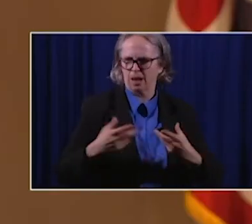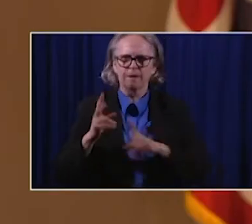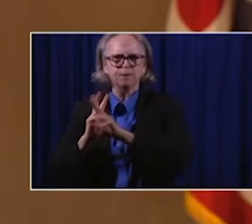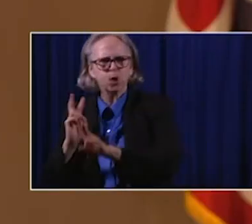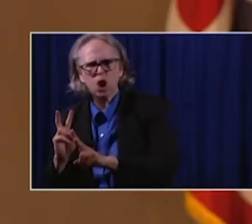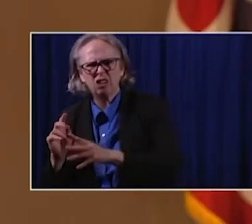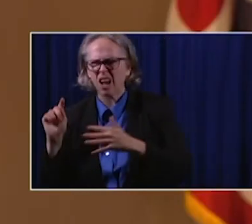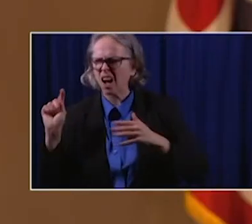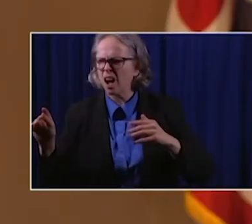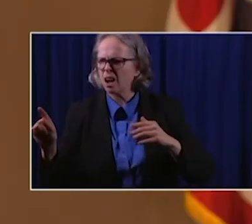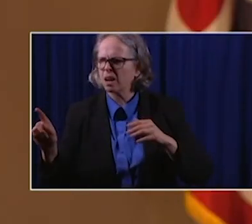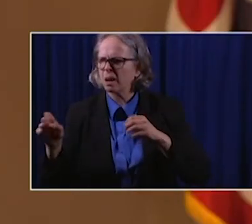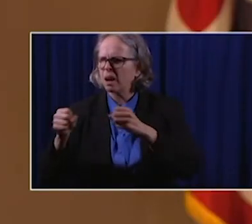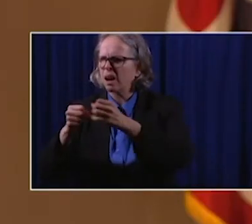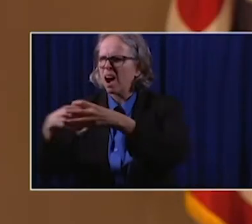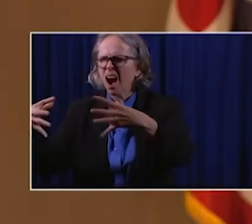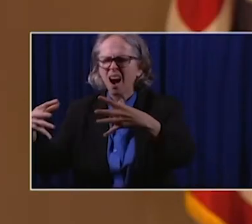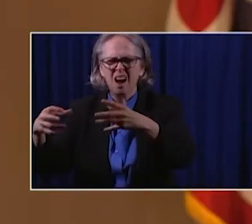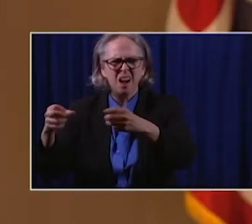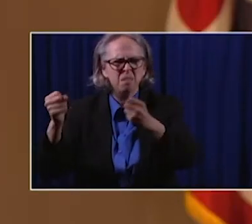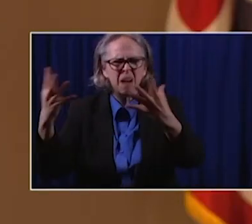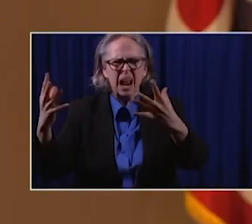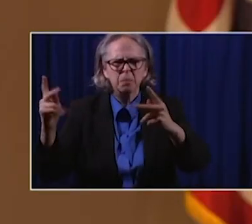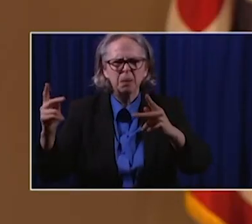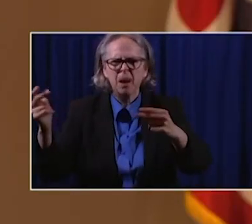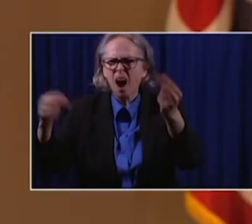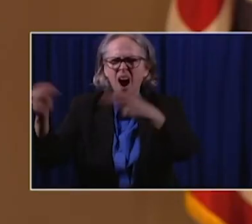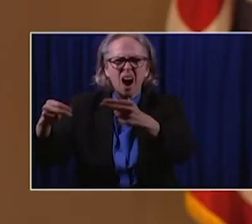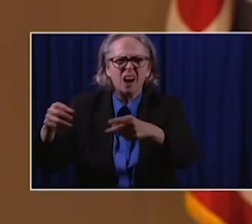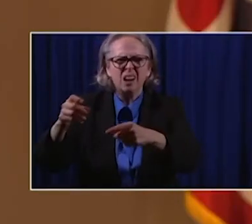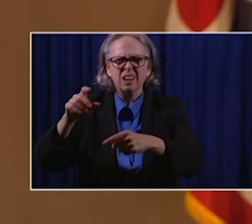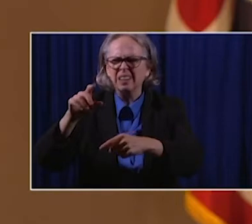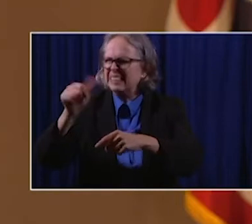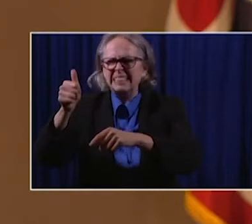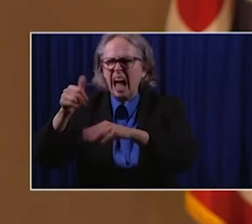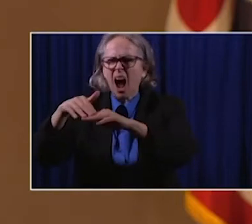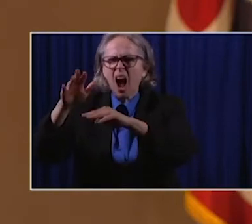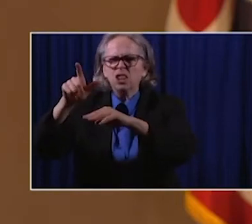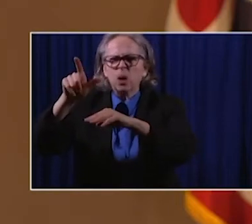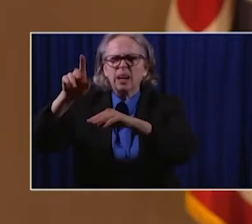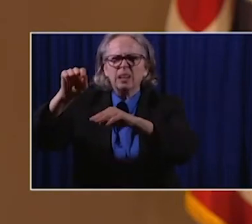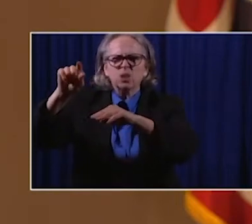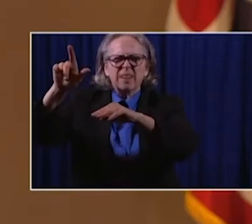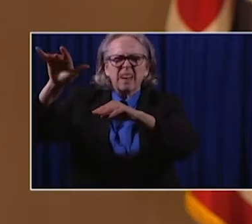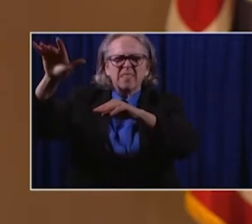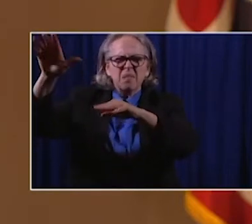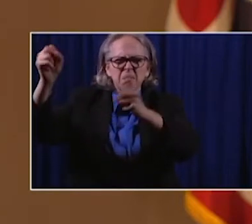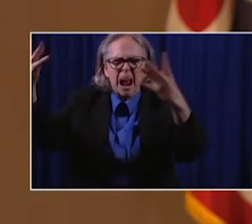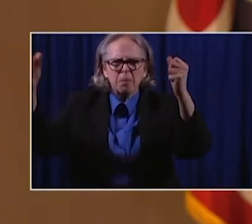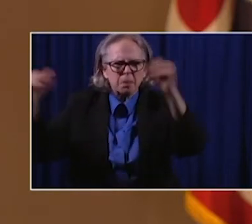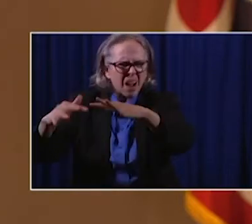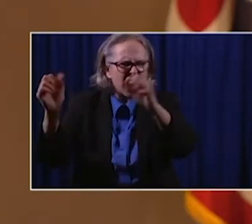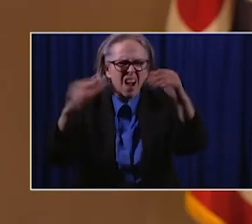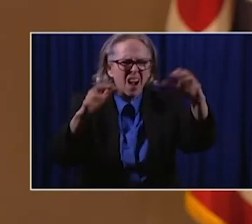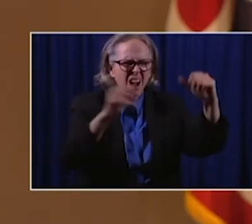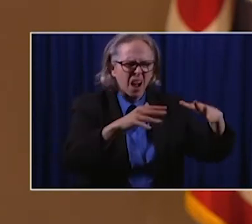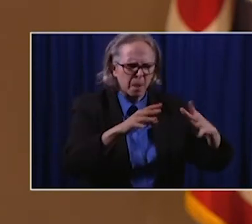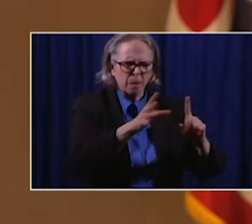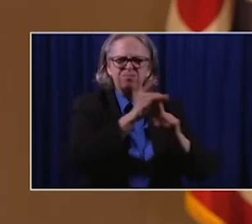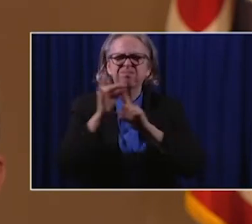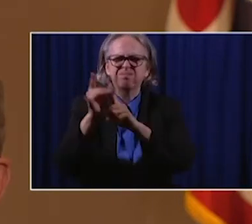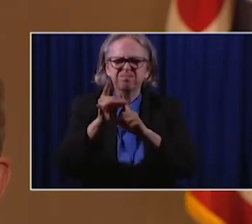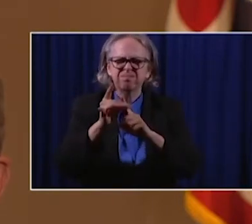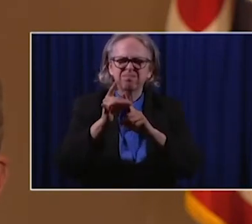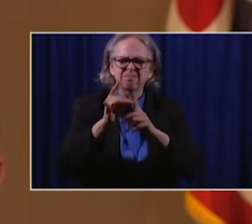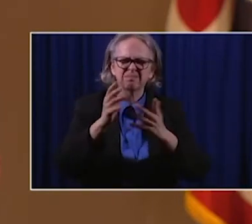tragedy, great tragedy associated with some of these events. Now, it's not the ceremonies causing the